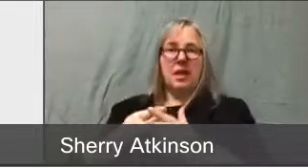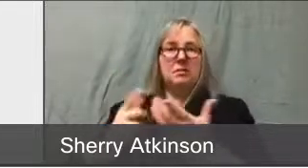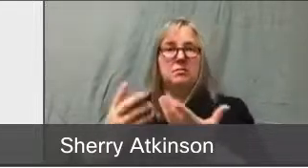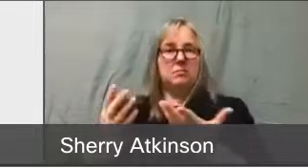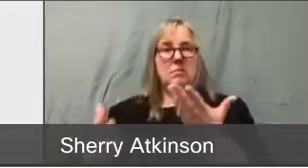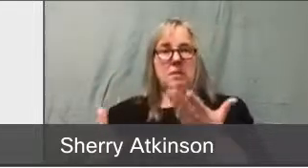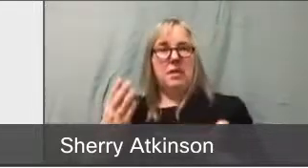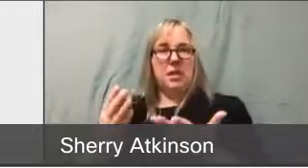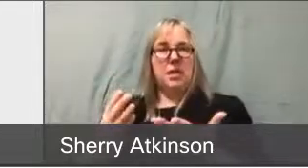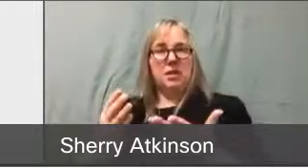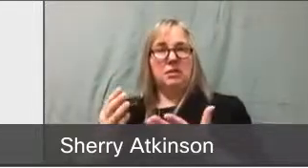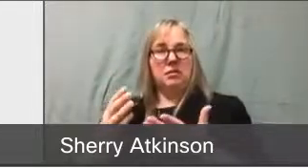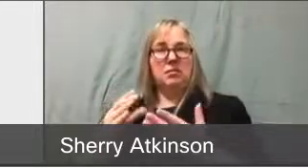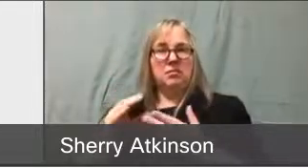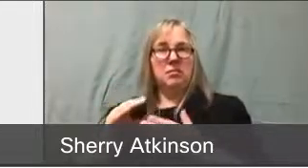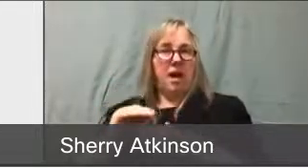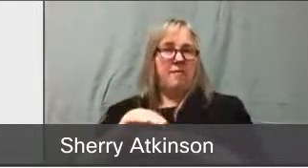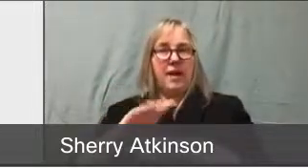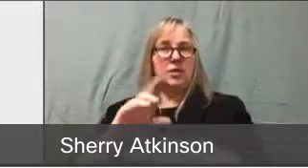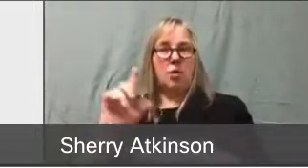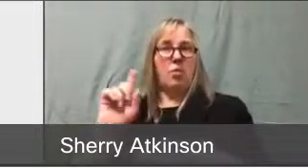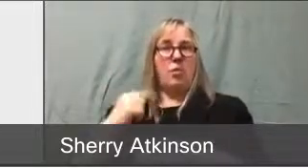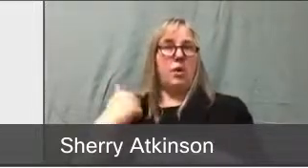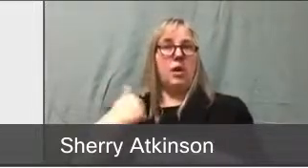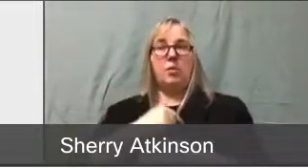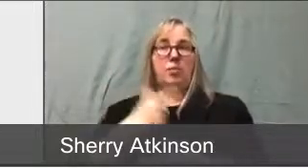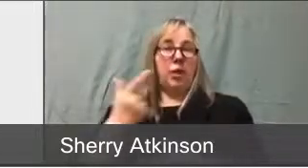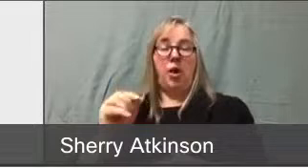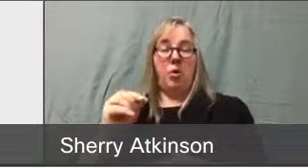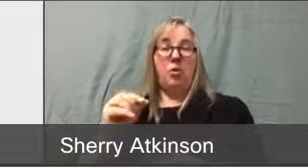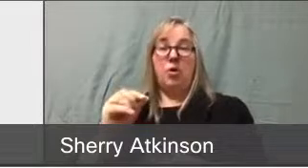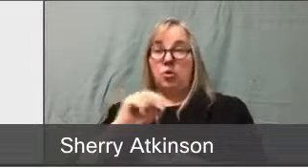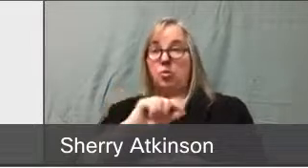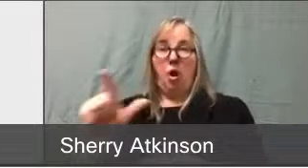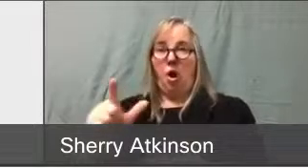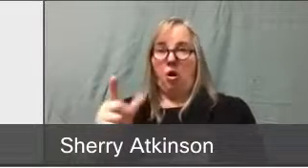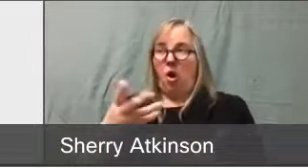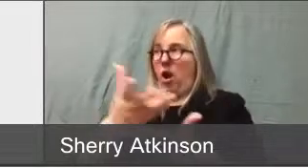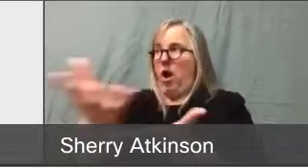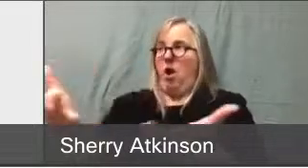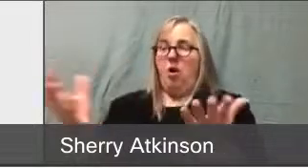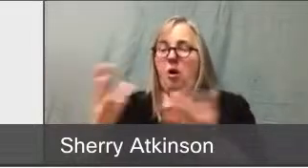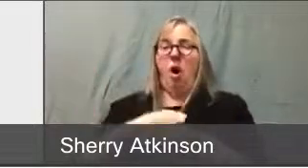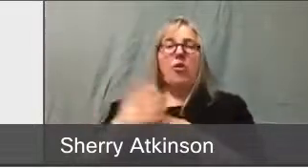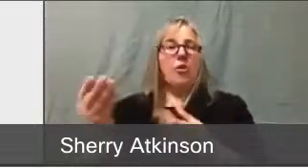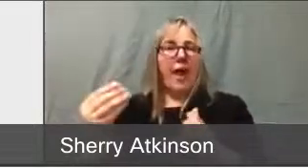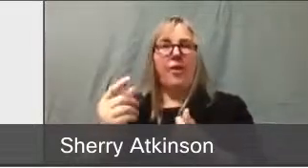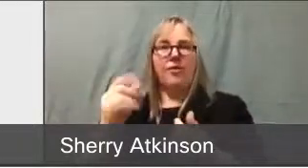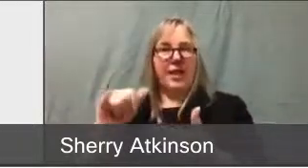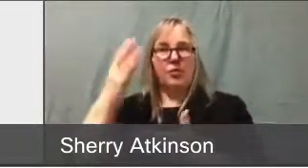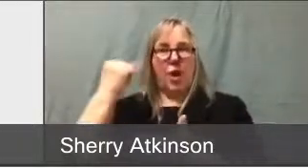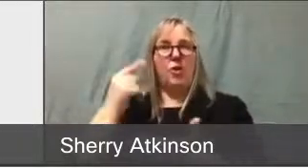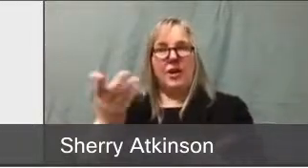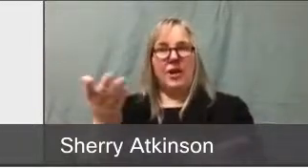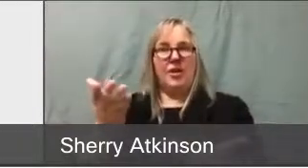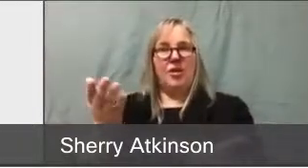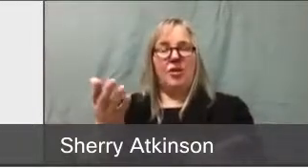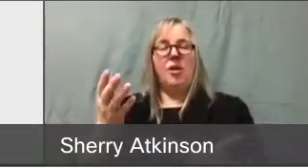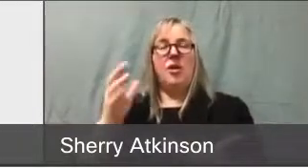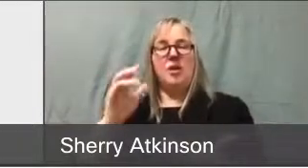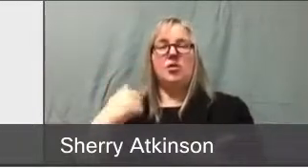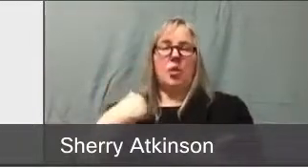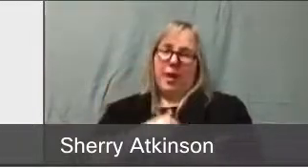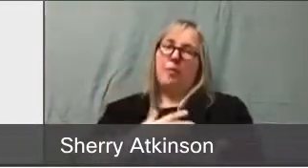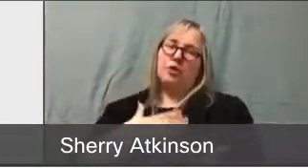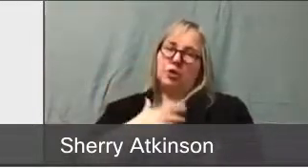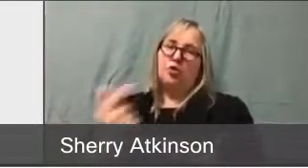things, because you all are on the ground. That's why you're here, and we certainly appreciate your presence. So anyway, that's really